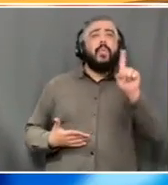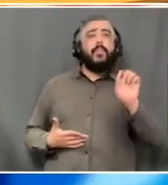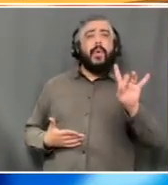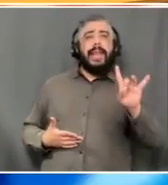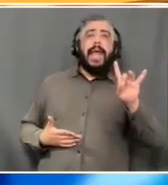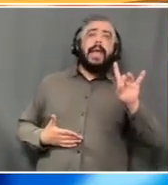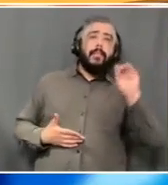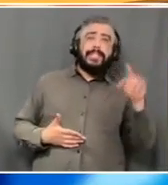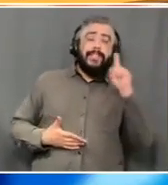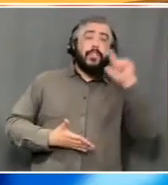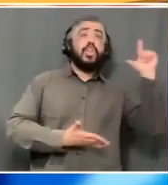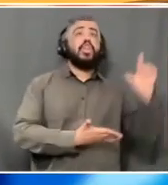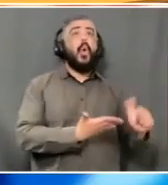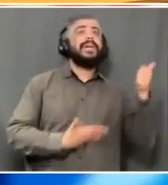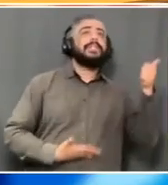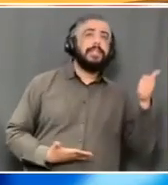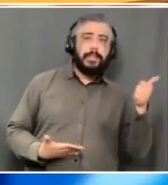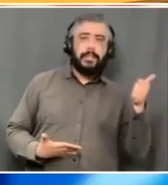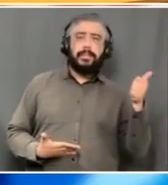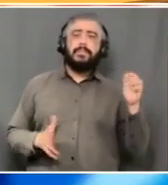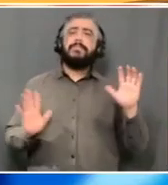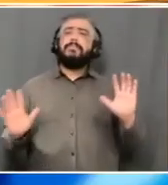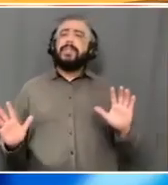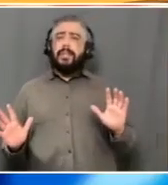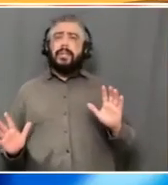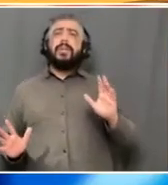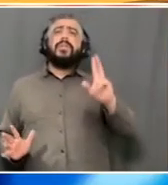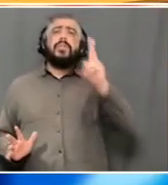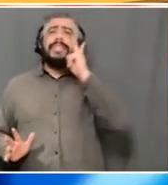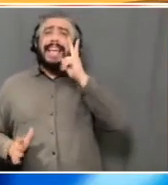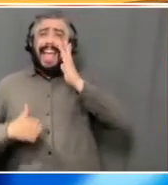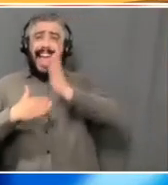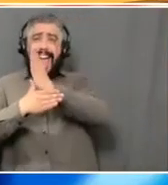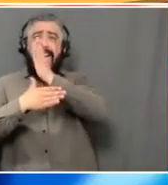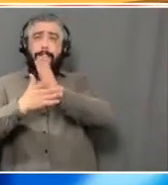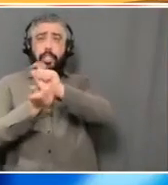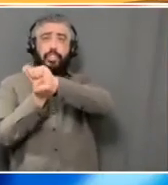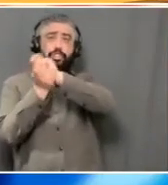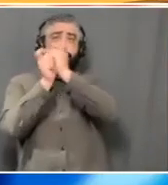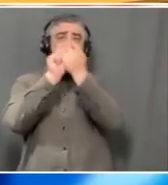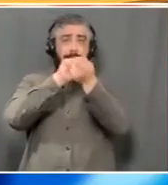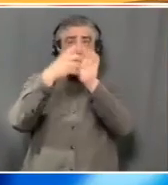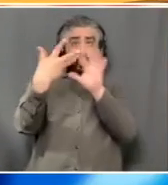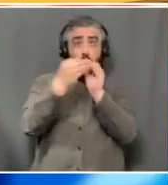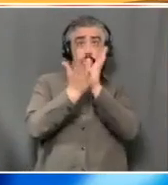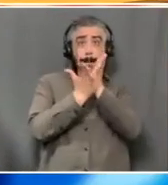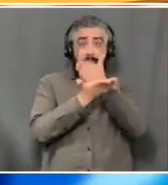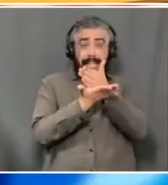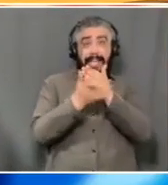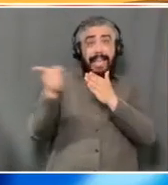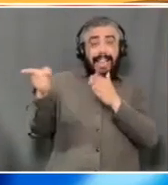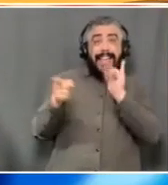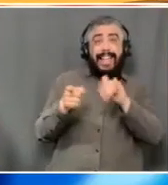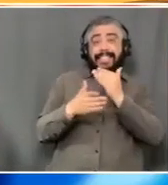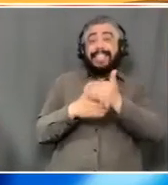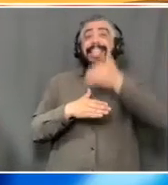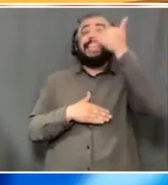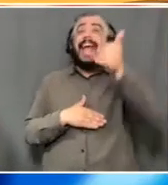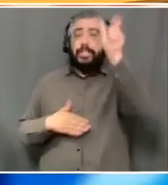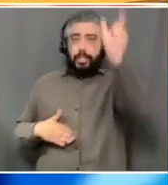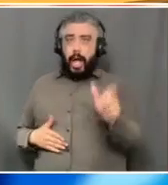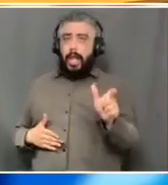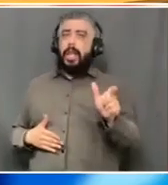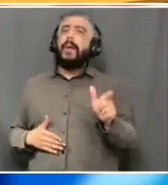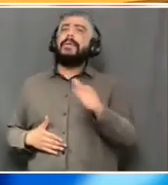lowest. So the average change in total budget, which is the next column, very